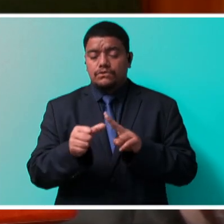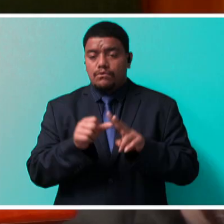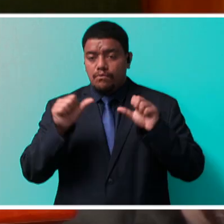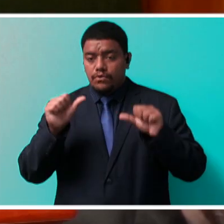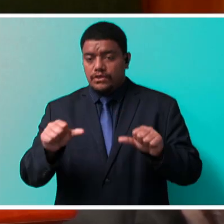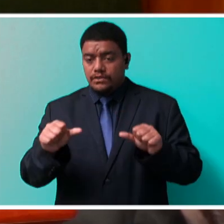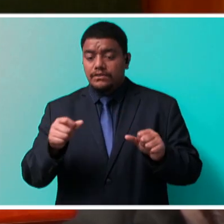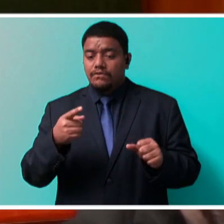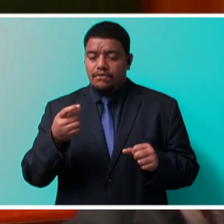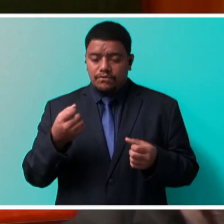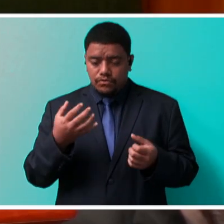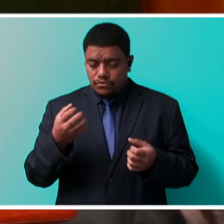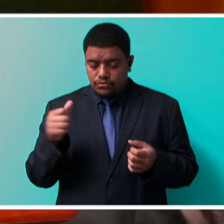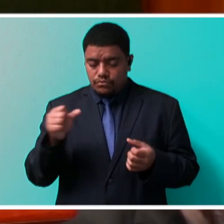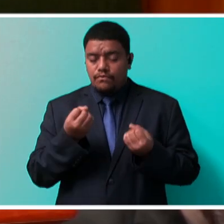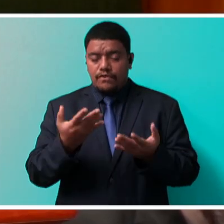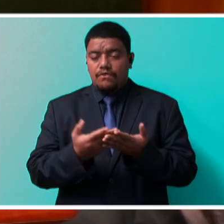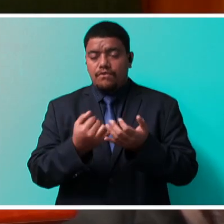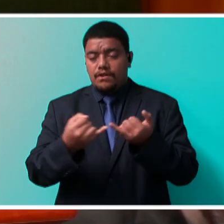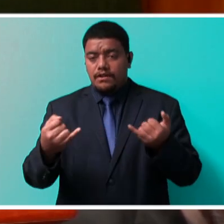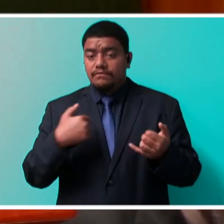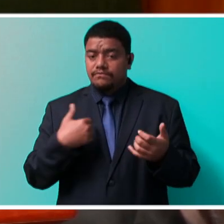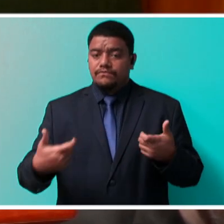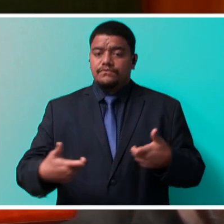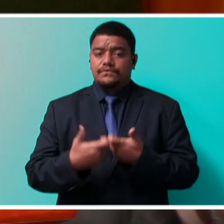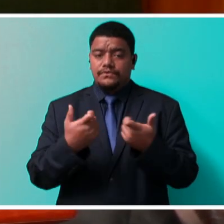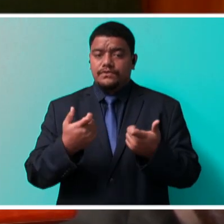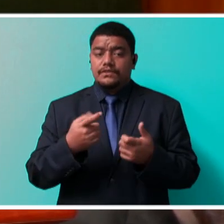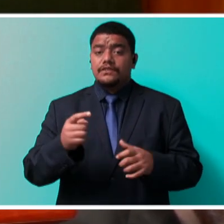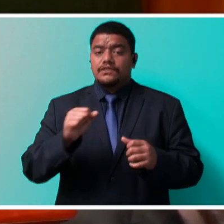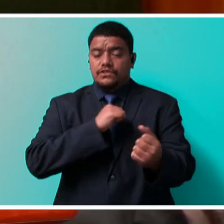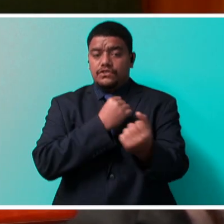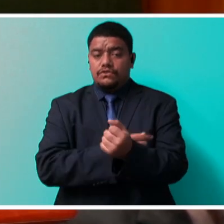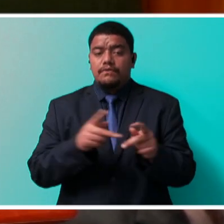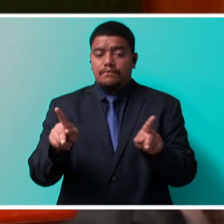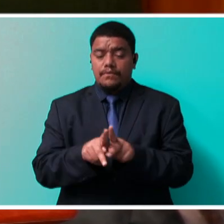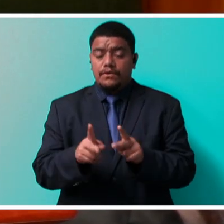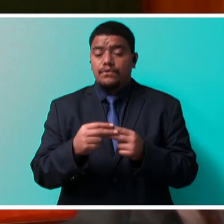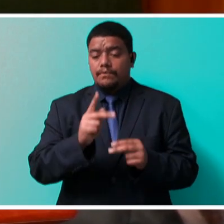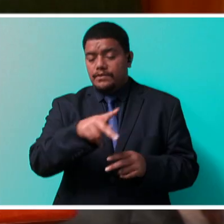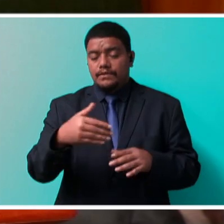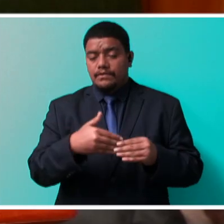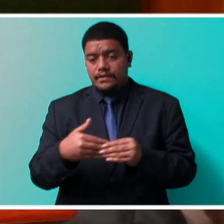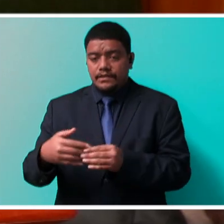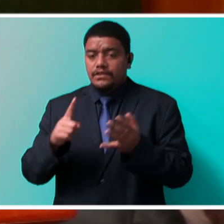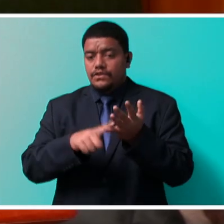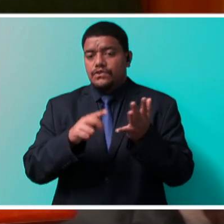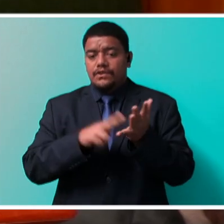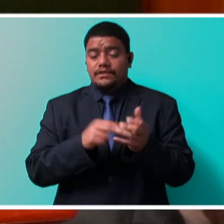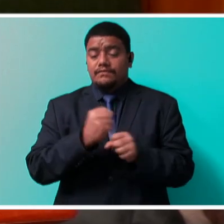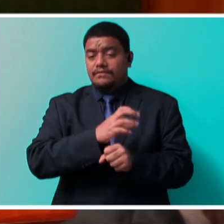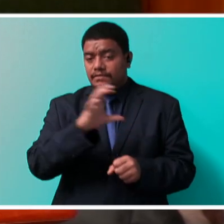that is available online. Our engagement also strengthened partnerships with Pacific leaders, United Nations agencies,